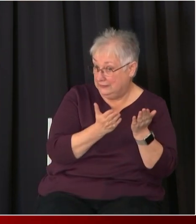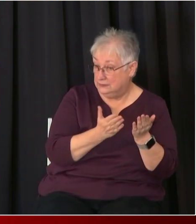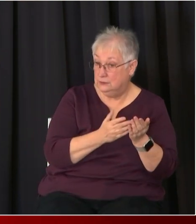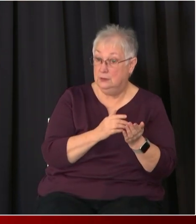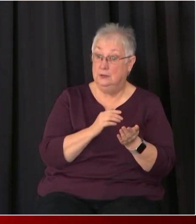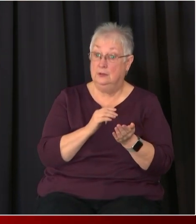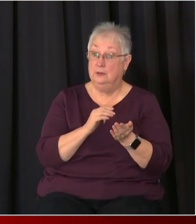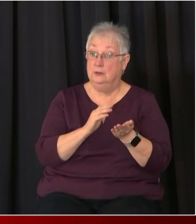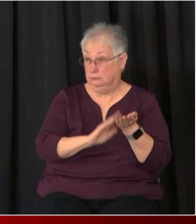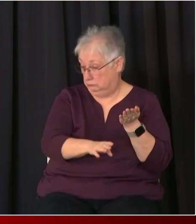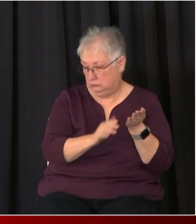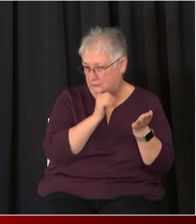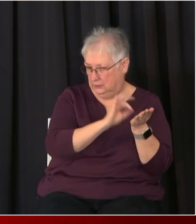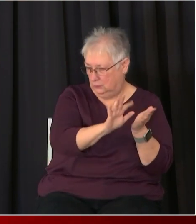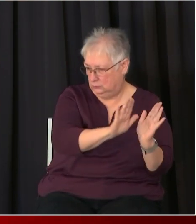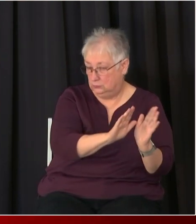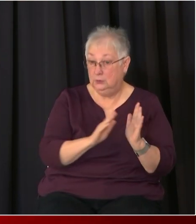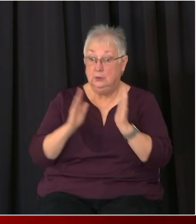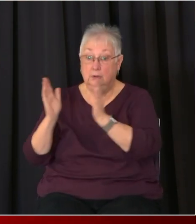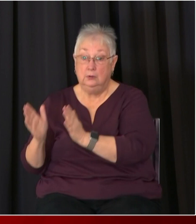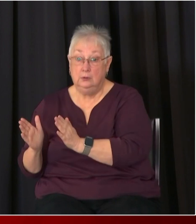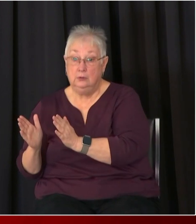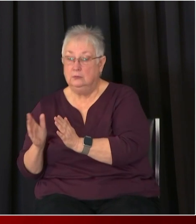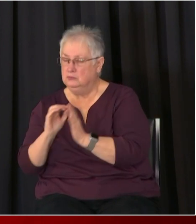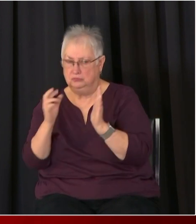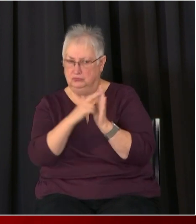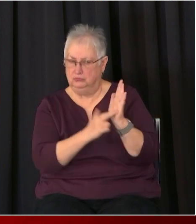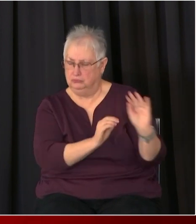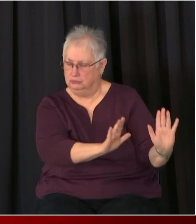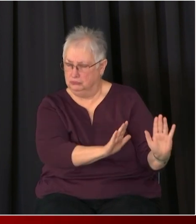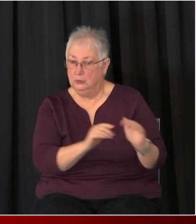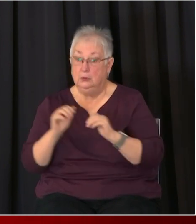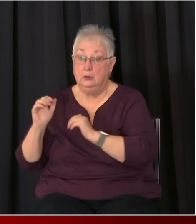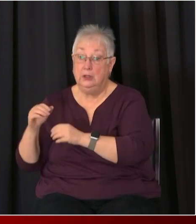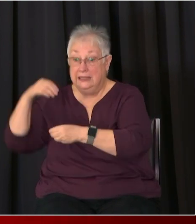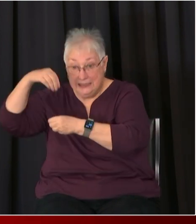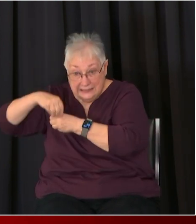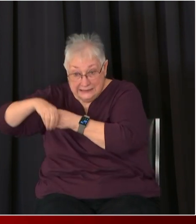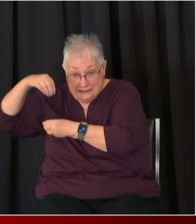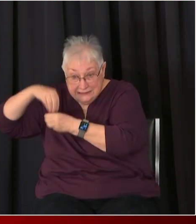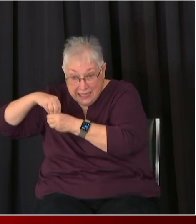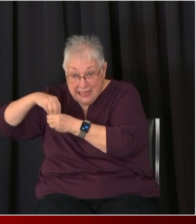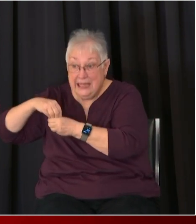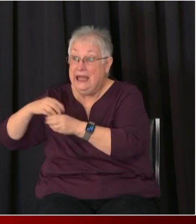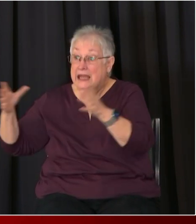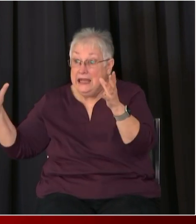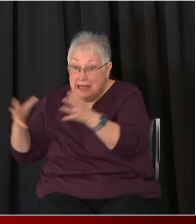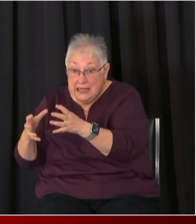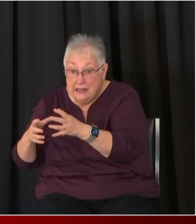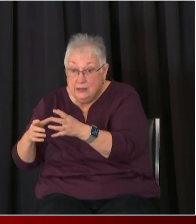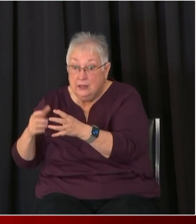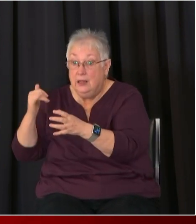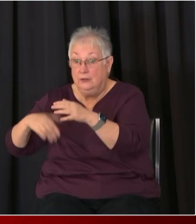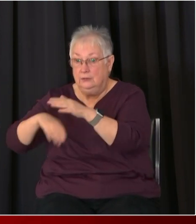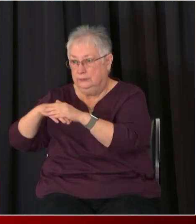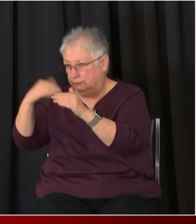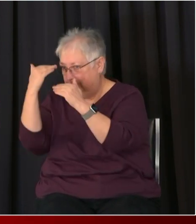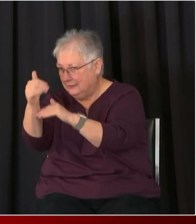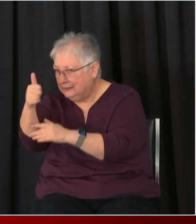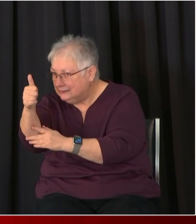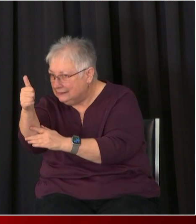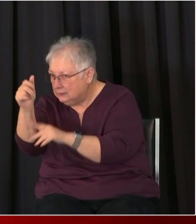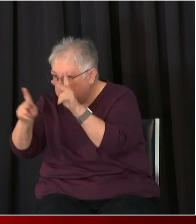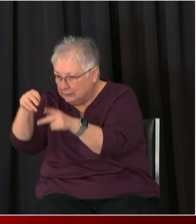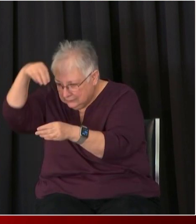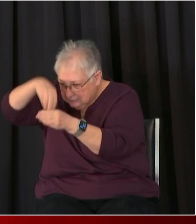have their own rule. Indoor gatherings are now limited to 10 people. This applies